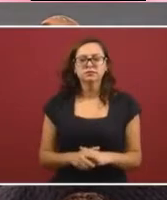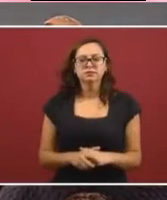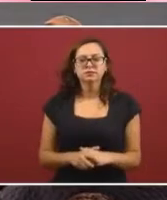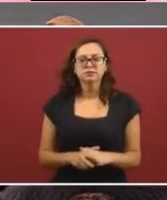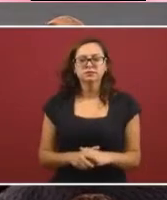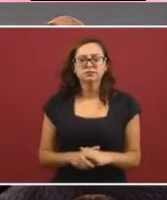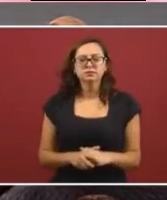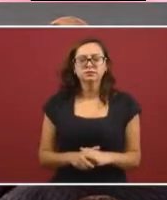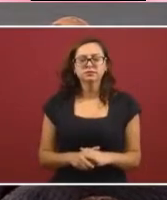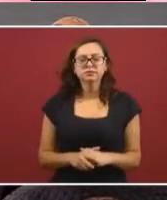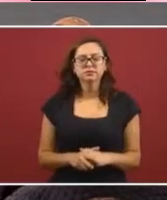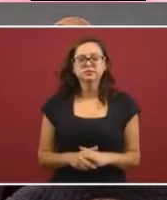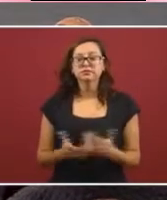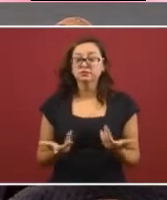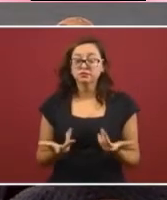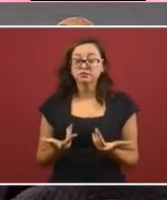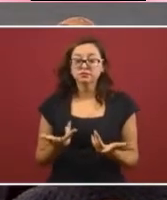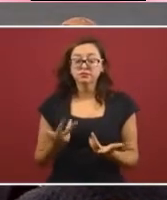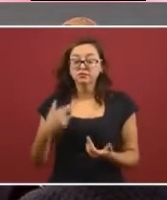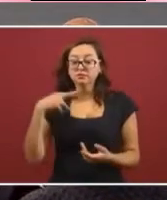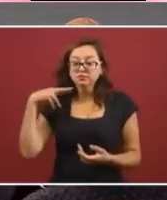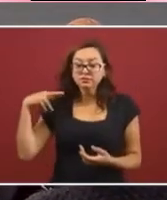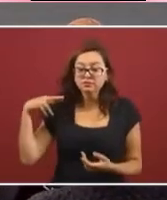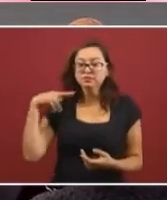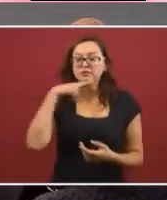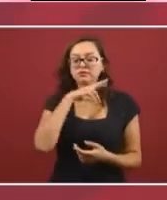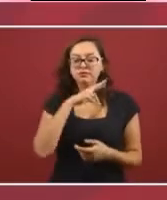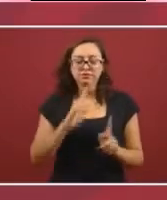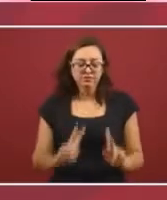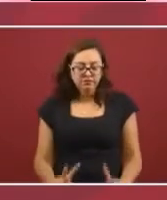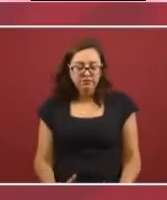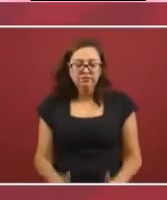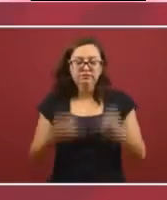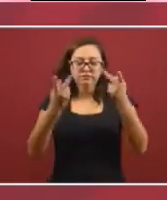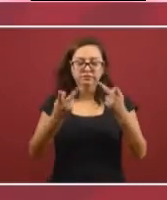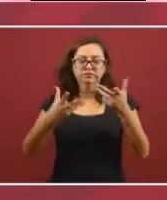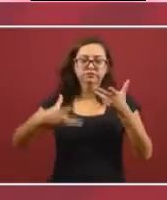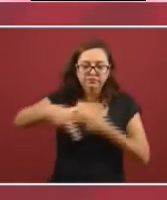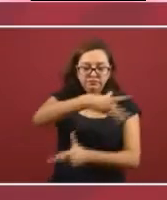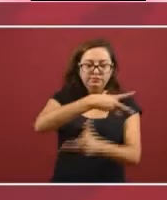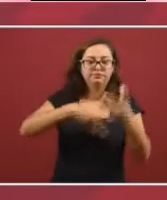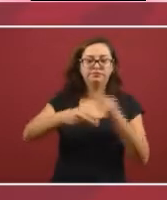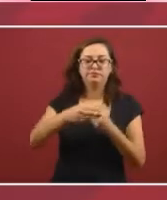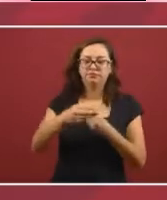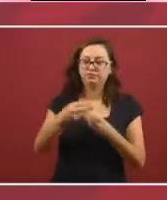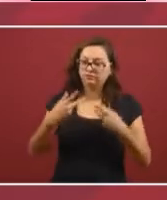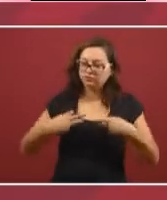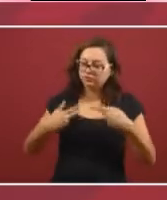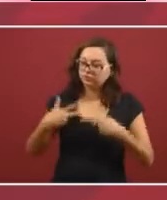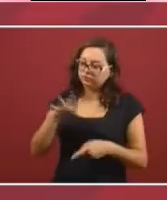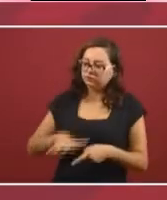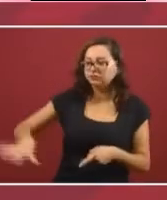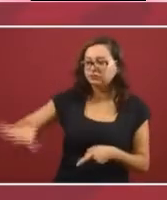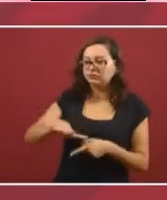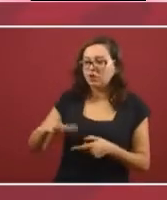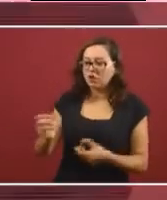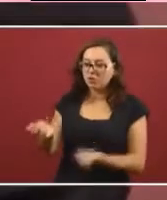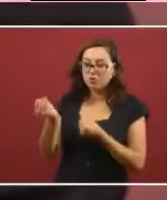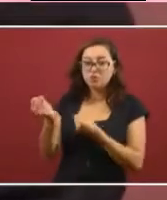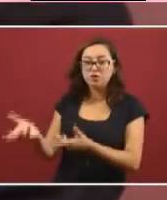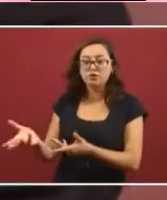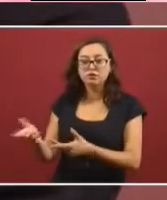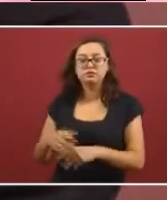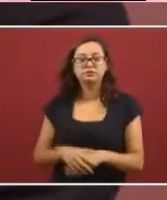that in a rapid, expedited way, you can return the funds to the people. Because